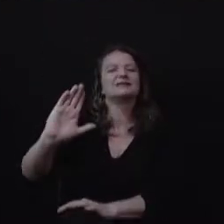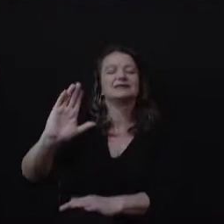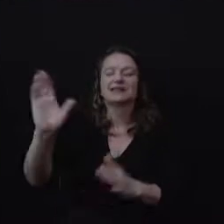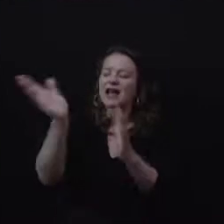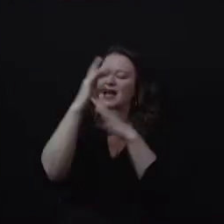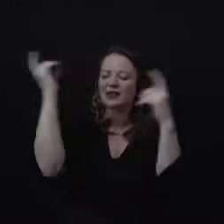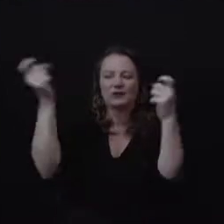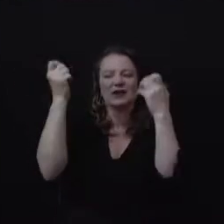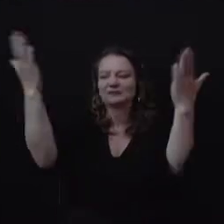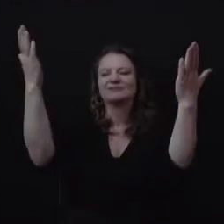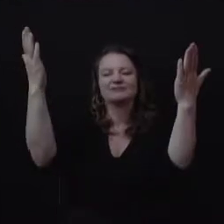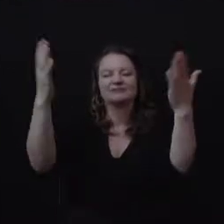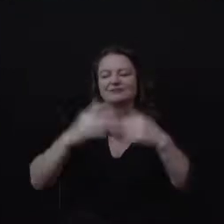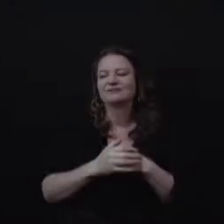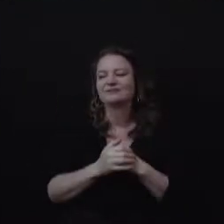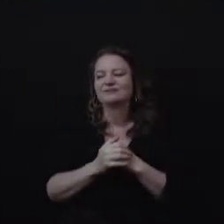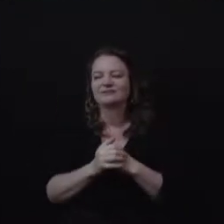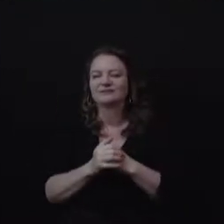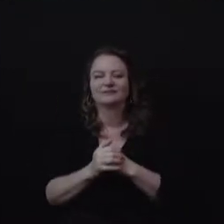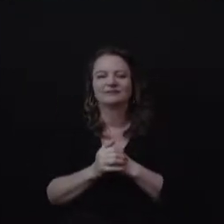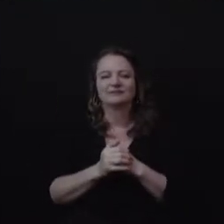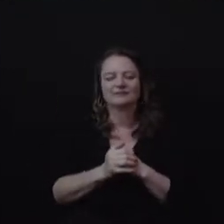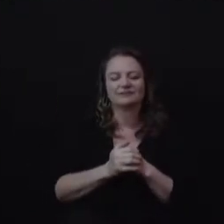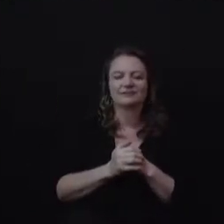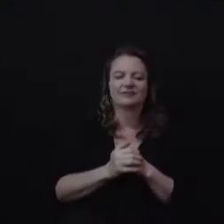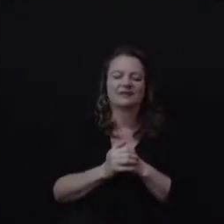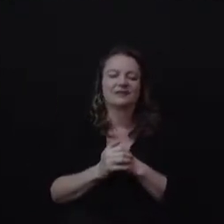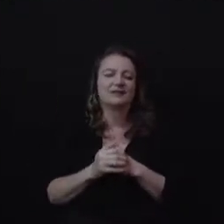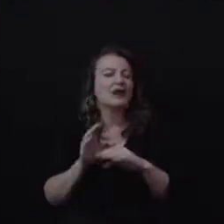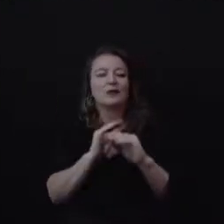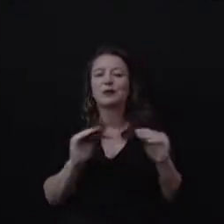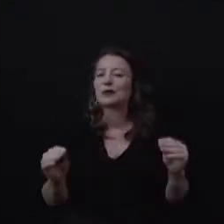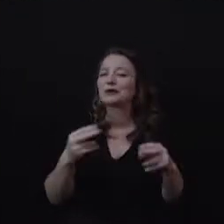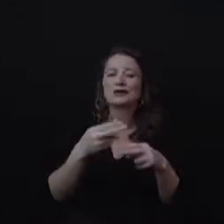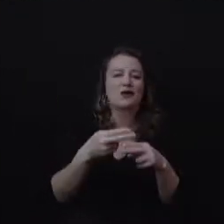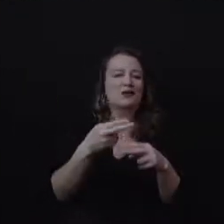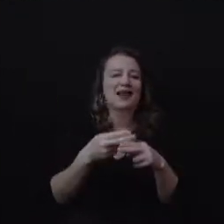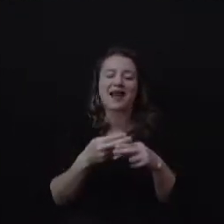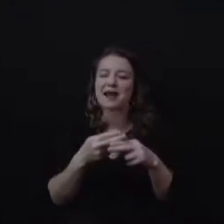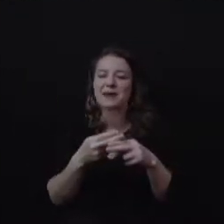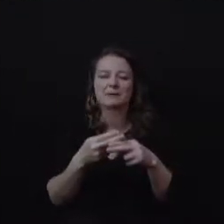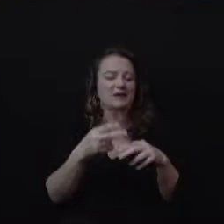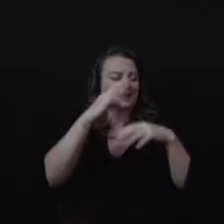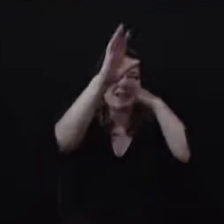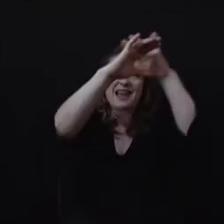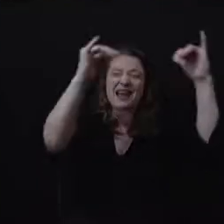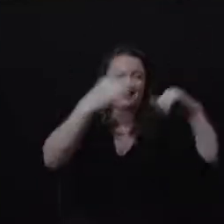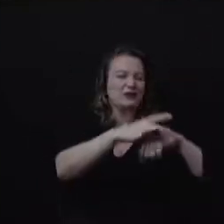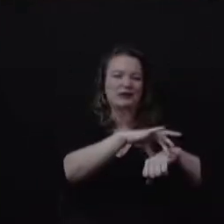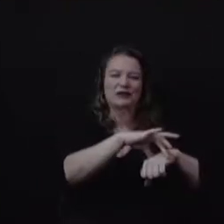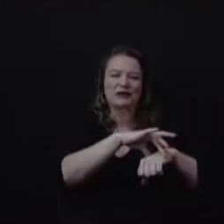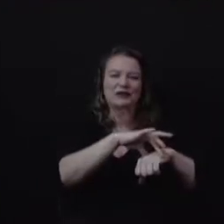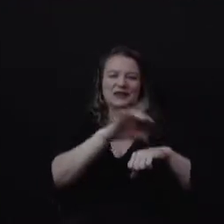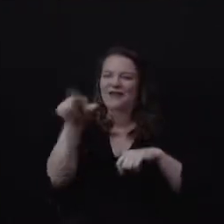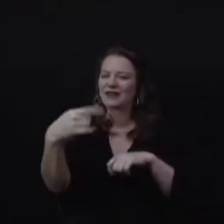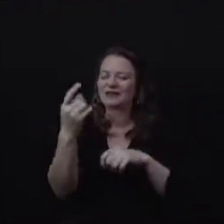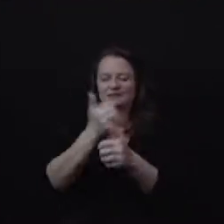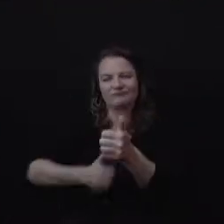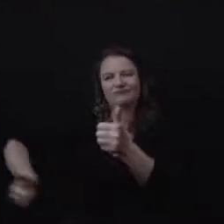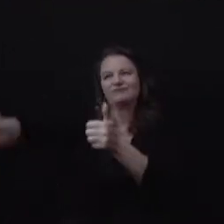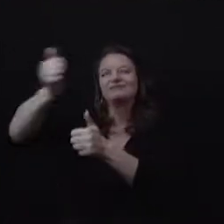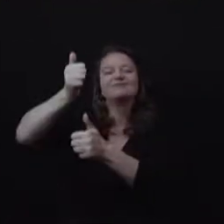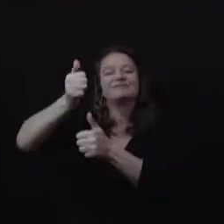Hallelujah. Amen. There is no name on heaven or on earth that is higher than the name of Jesus,